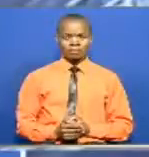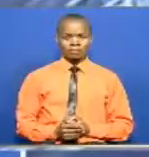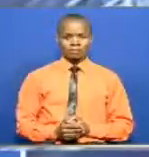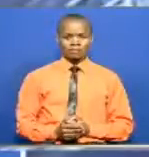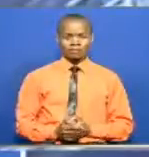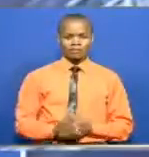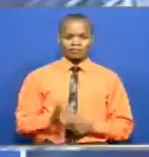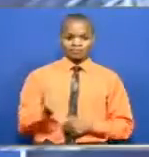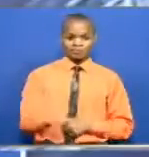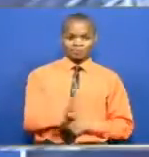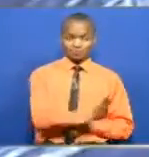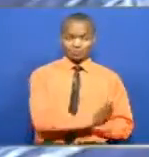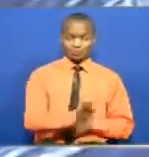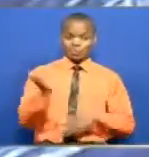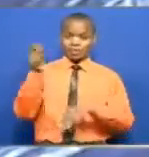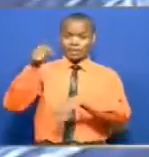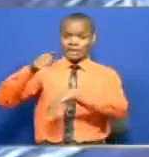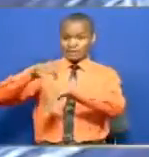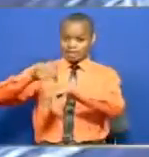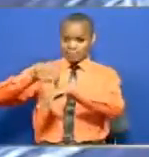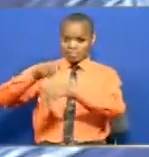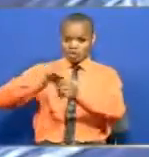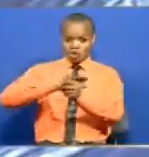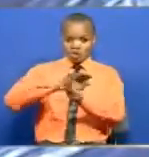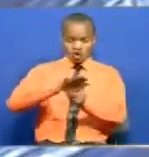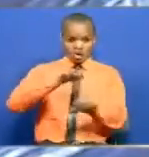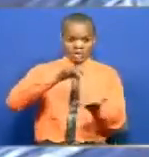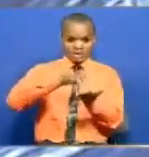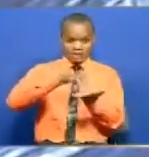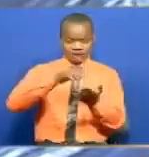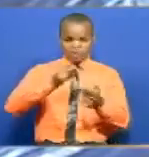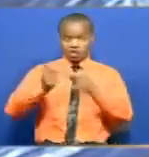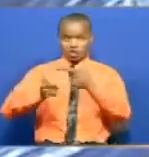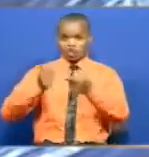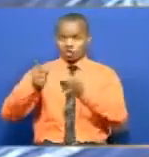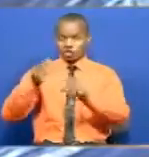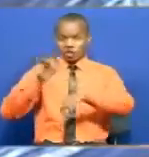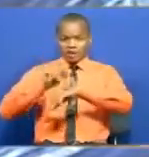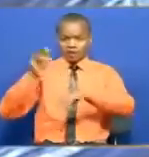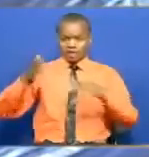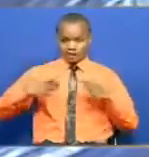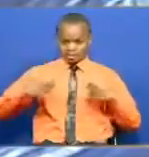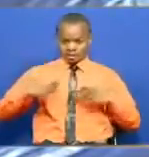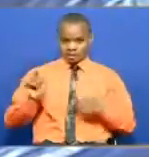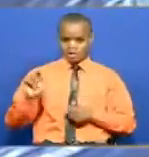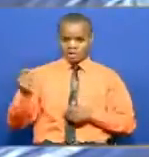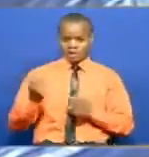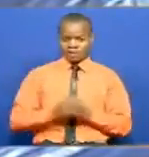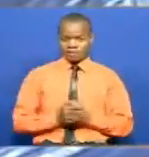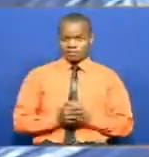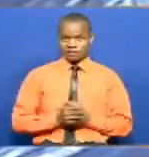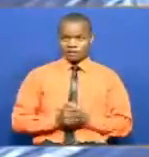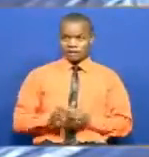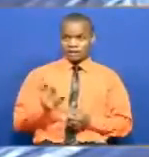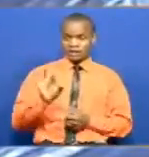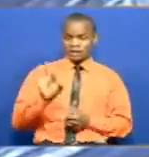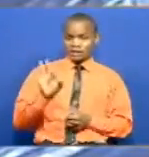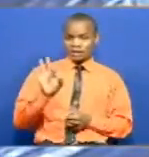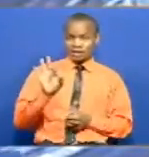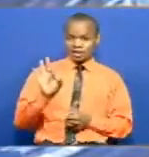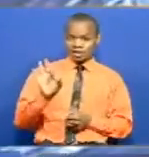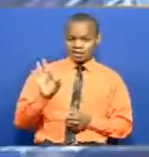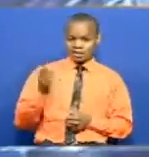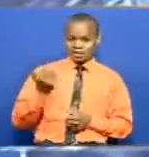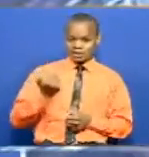Now, as the effects of the coronavirus pandemic continue to take a toll on Kenyans, three little sisters of the poor orphanage